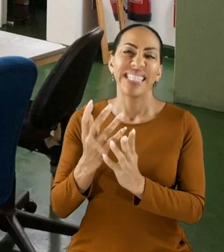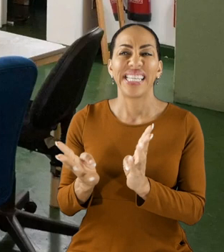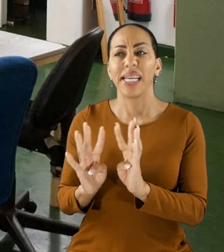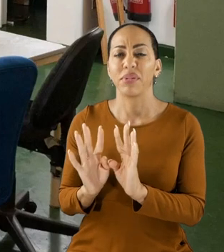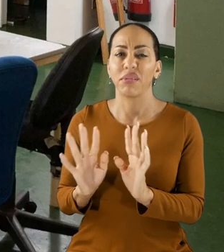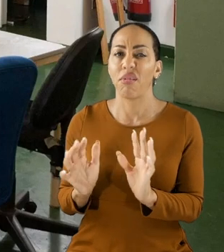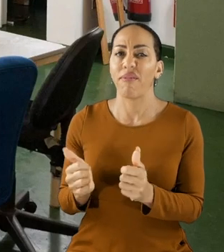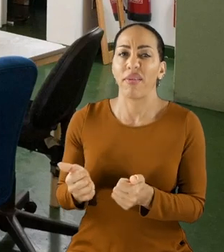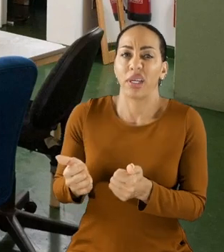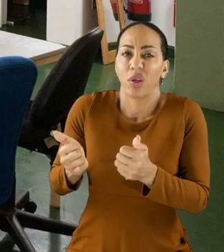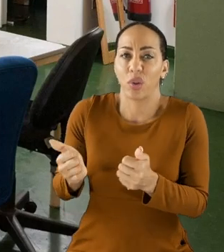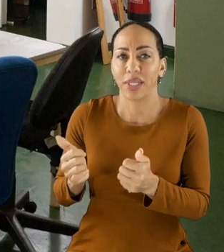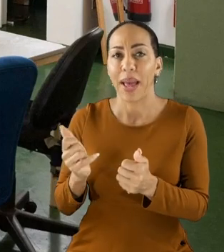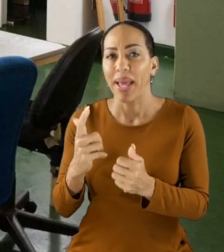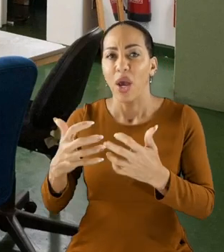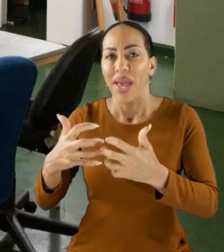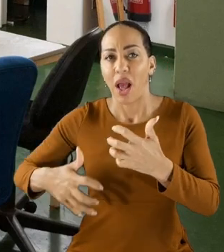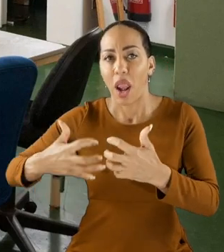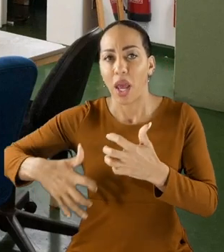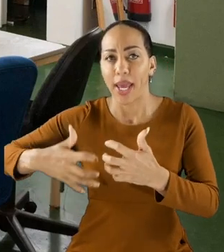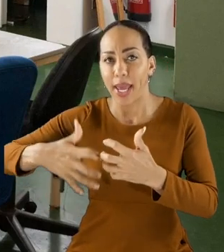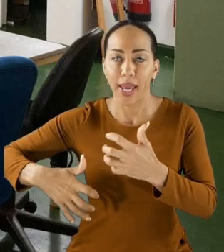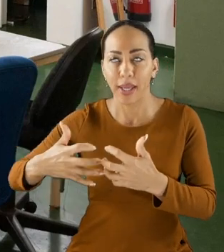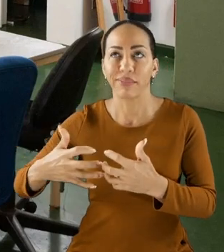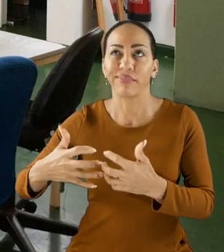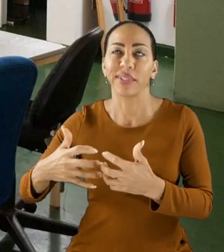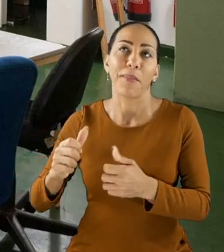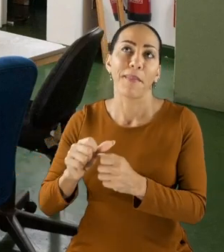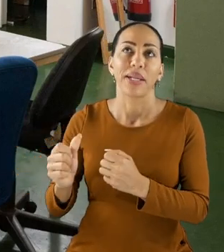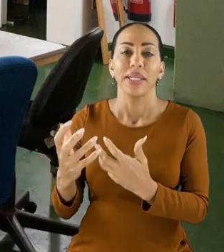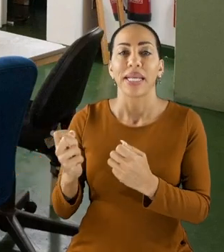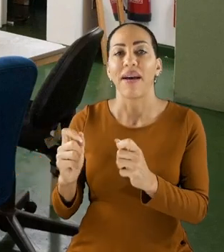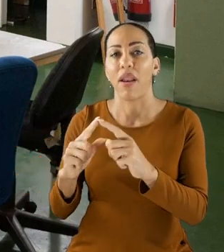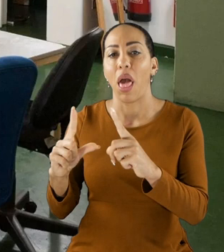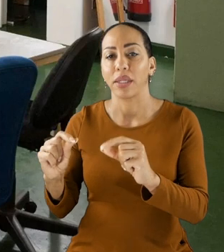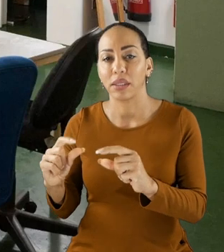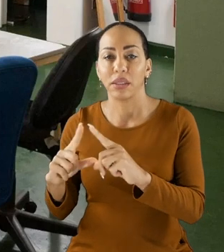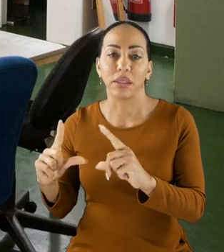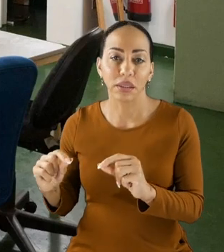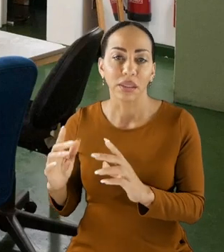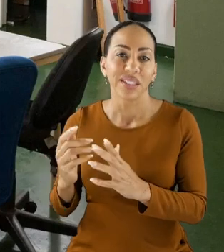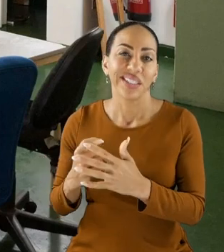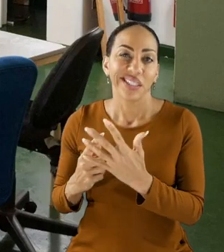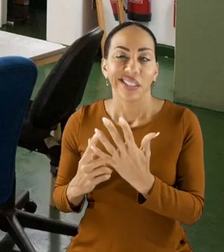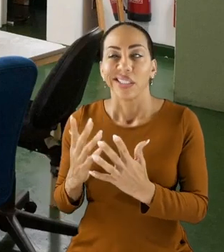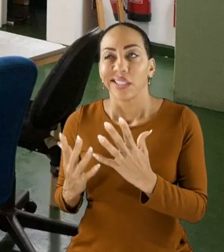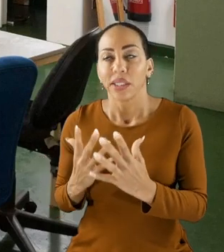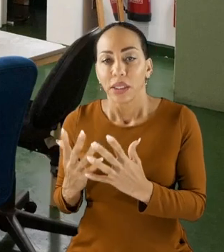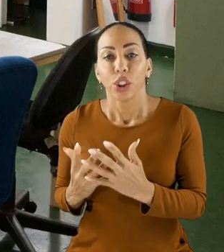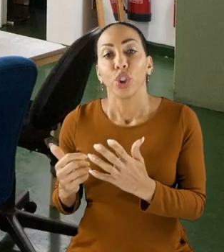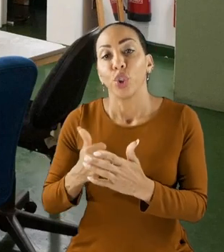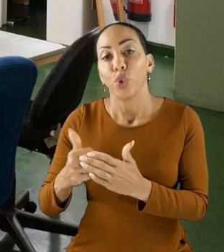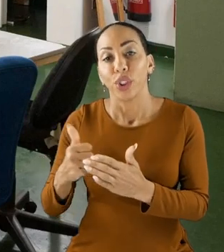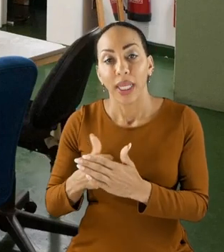appreciate isn't the most comfortable for everyone, and it's a bit clunky technically for us in some situations, unless you have a sort of a license and maybe there's